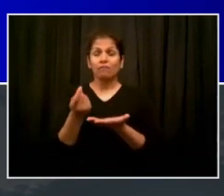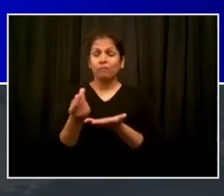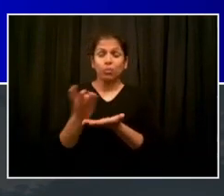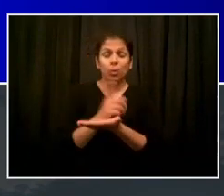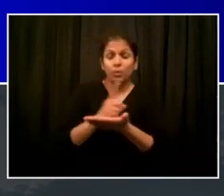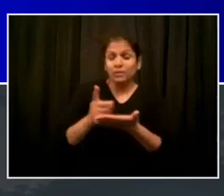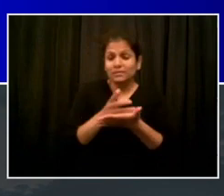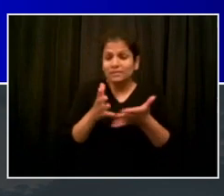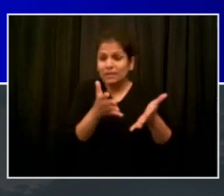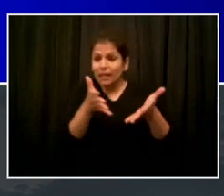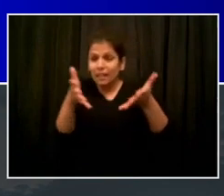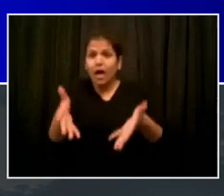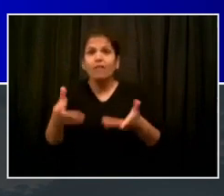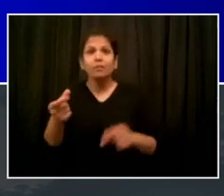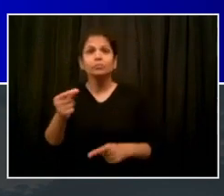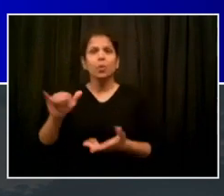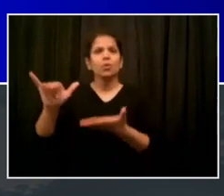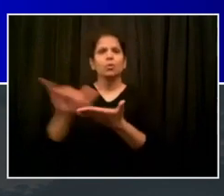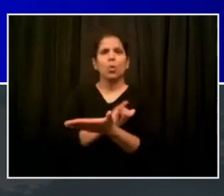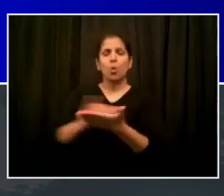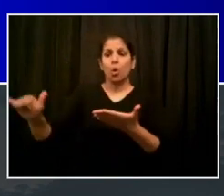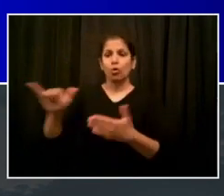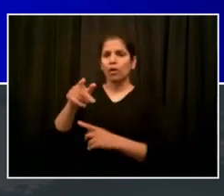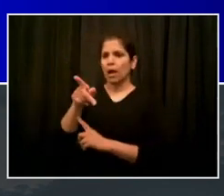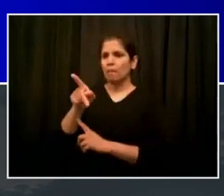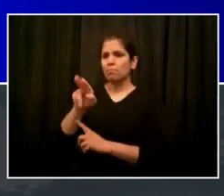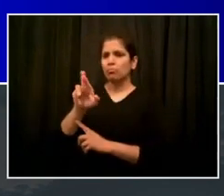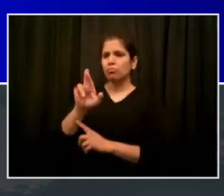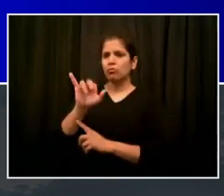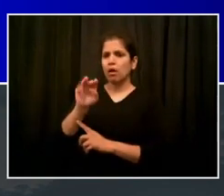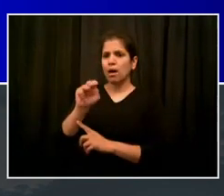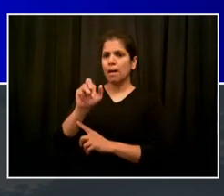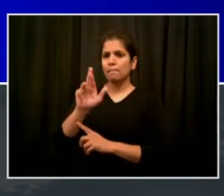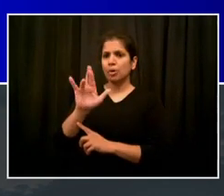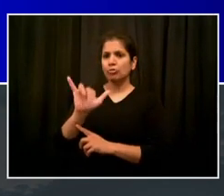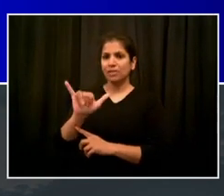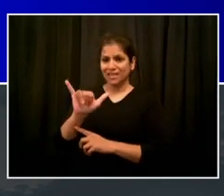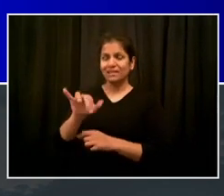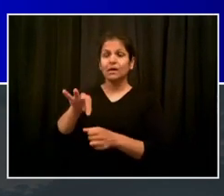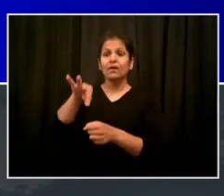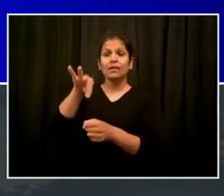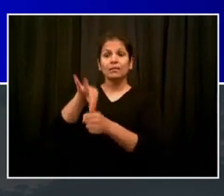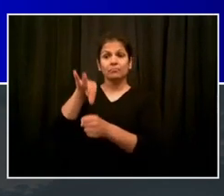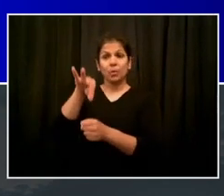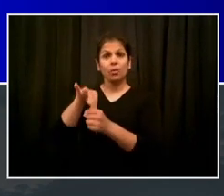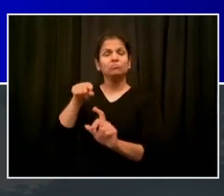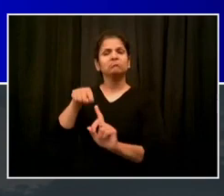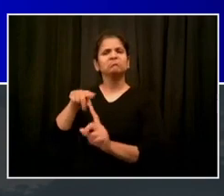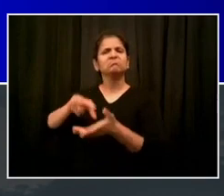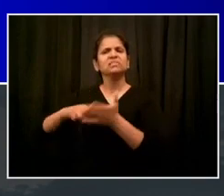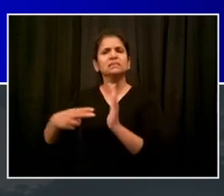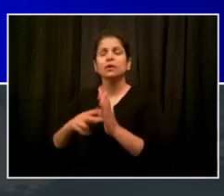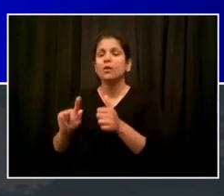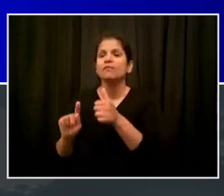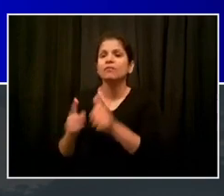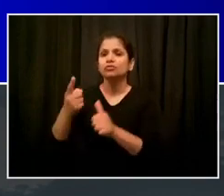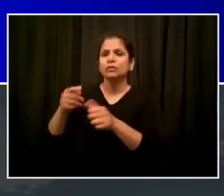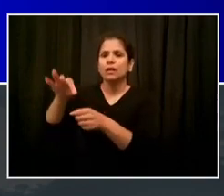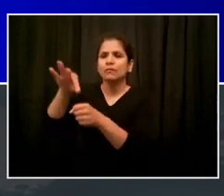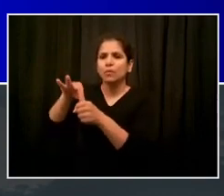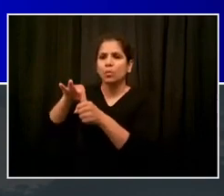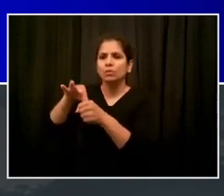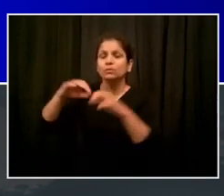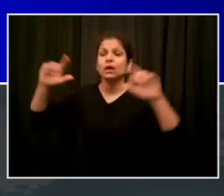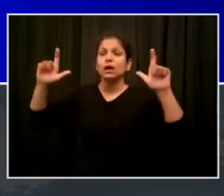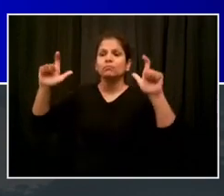happening toward the end of June. And today is the last day to register to vote for the New York primary.